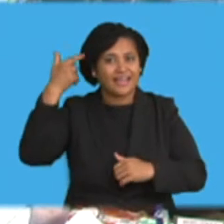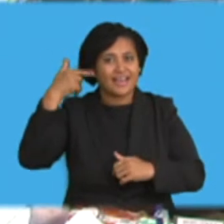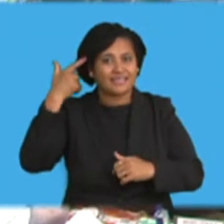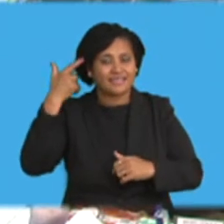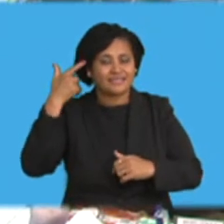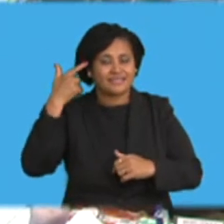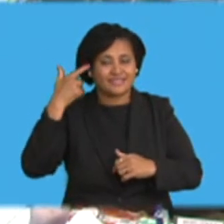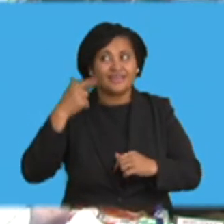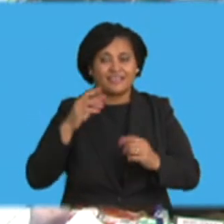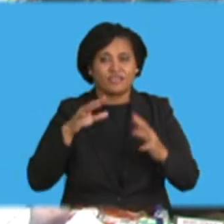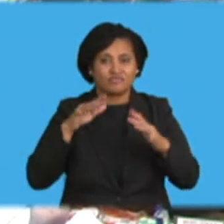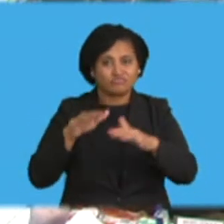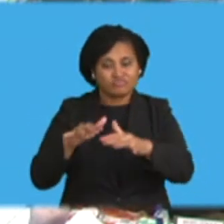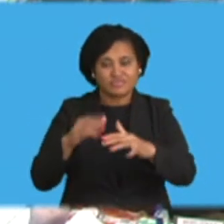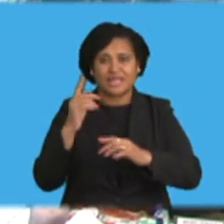potential of young people